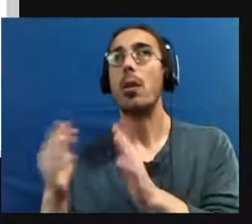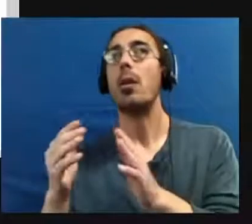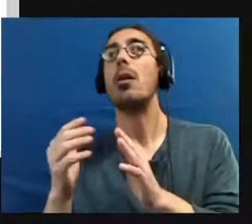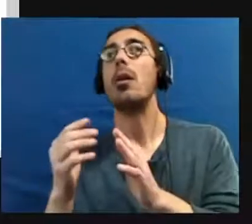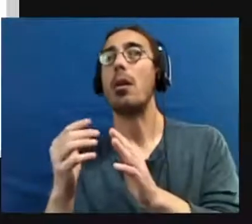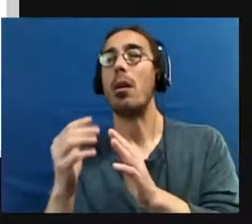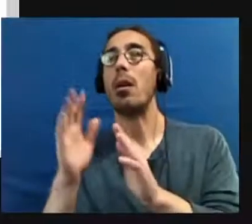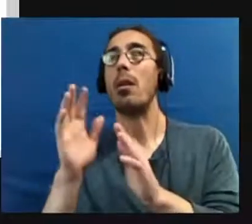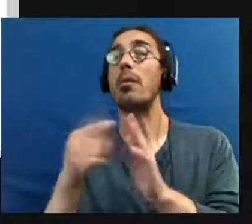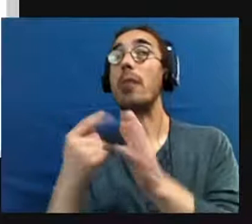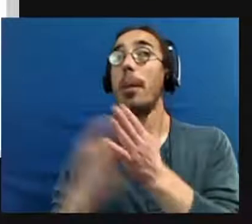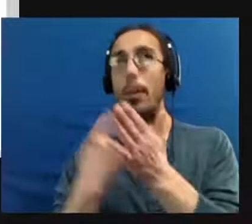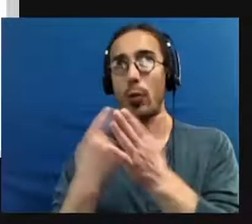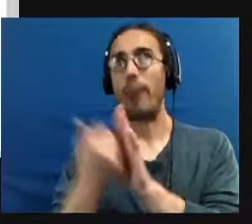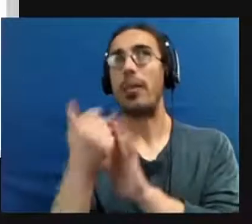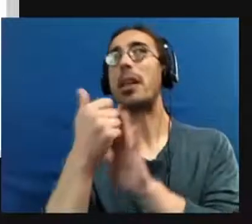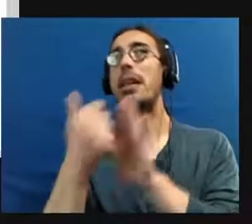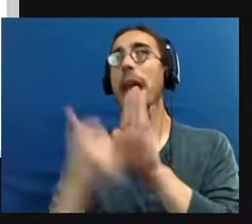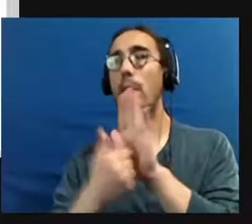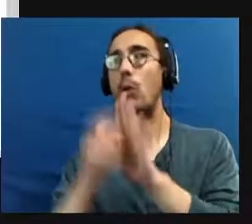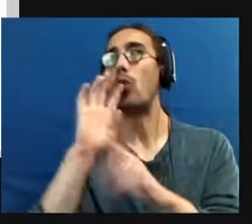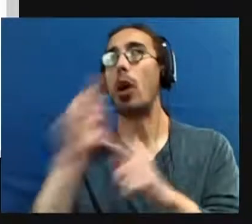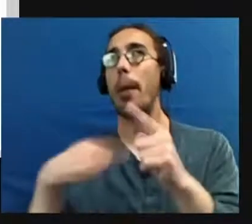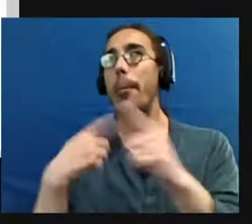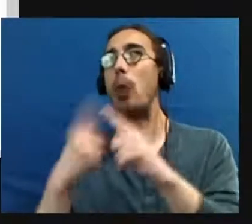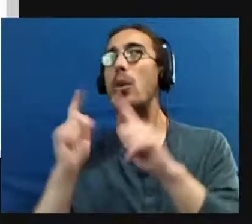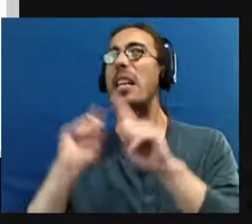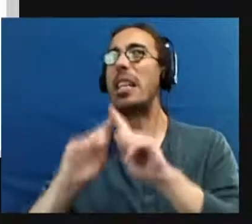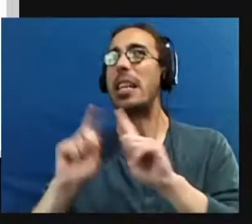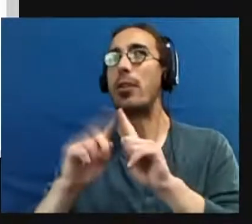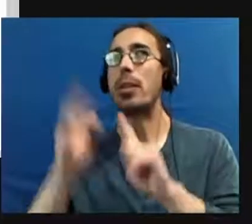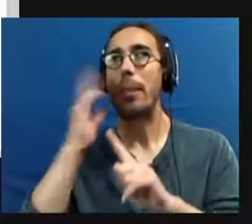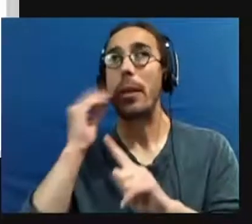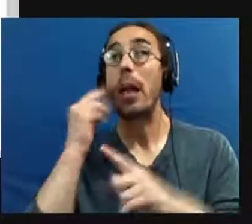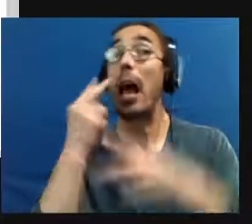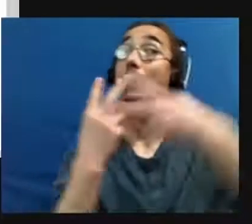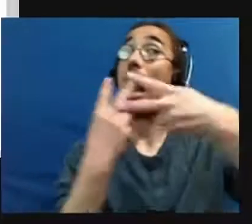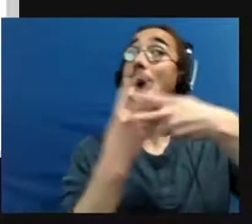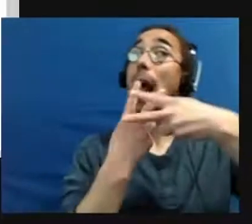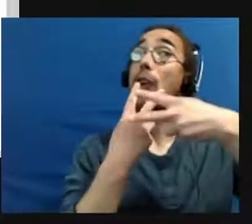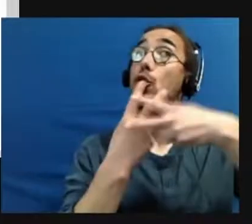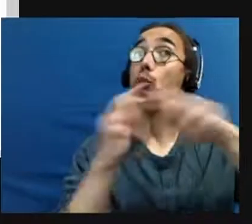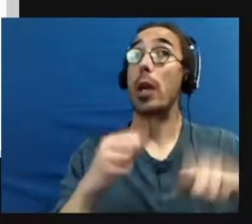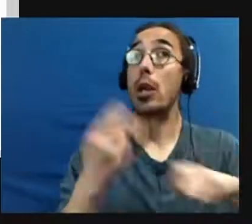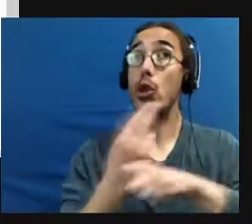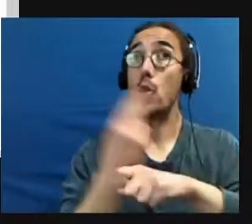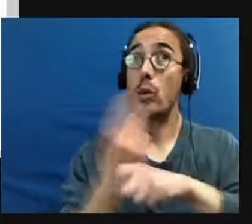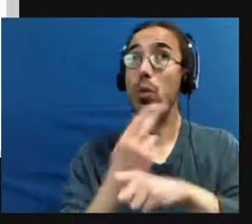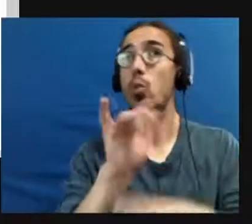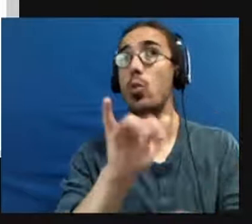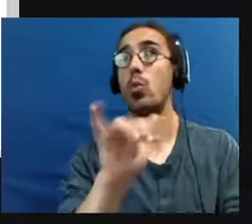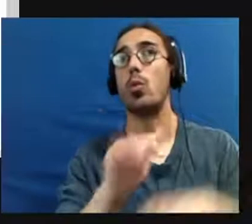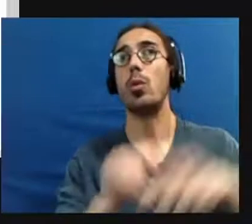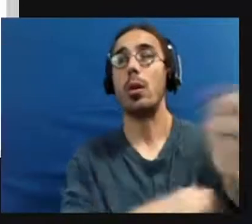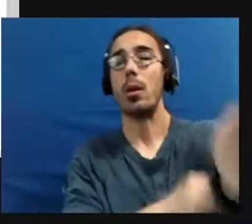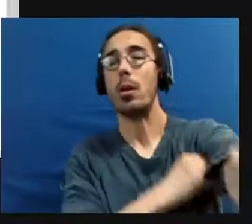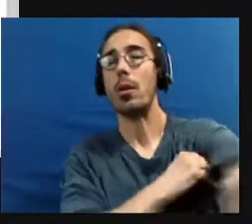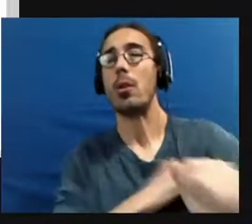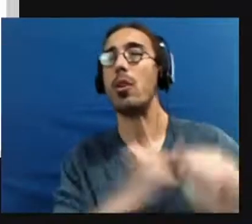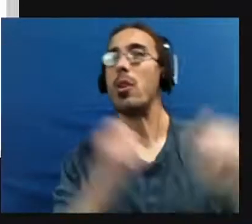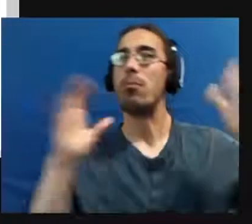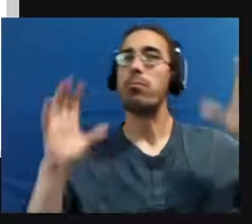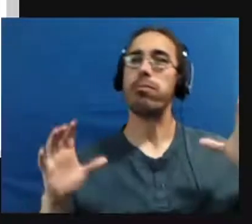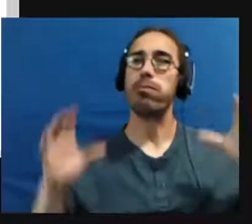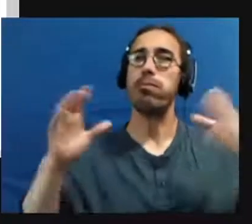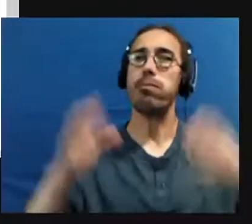talk about different experiences and different voices. There's hashtags you can use. All of these things that you can start to curate the world you want